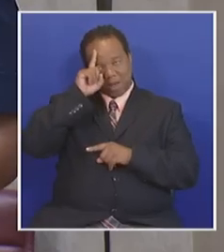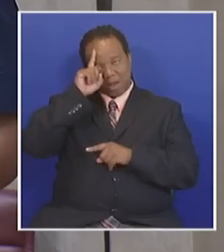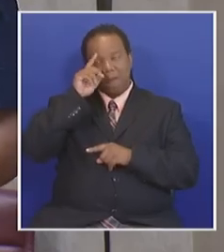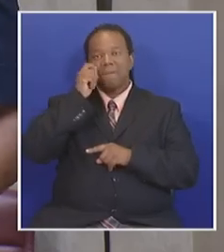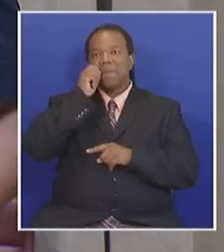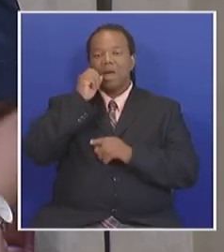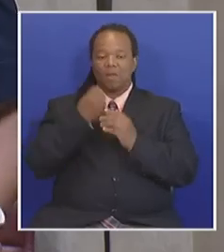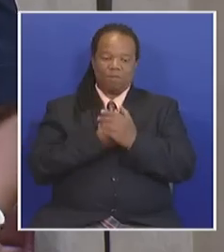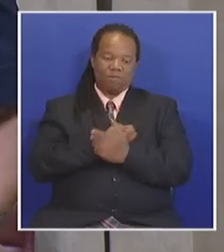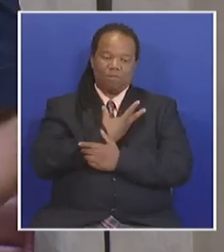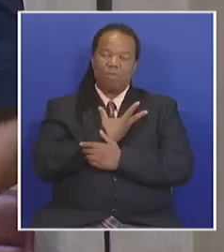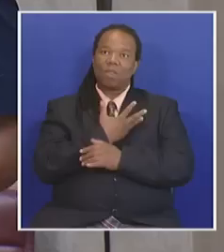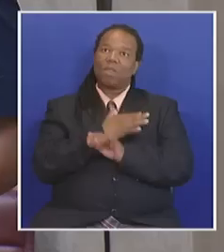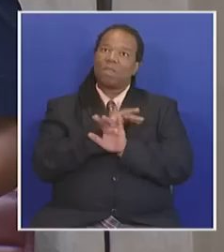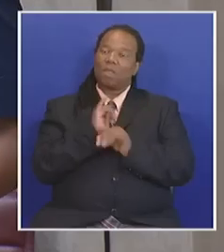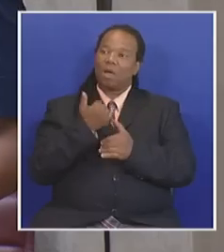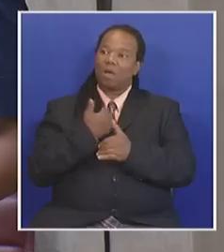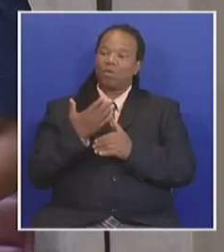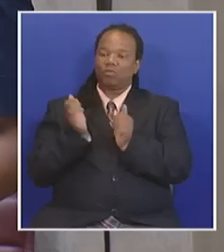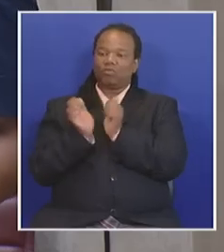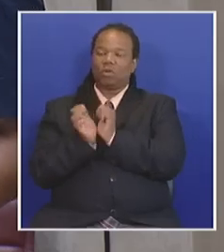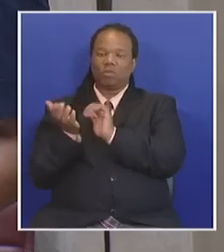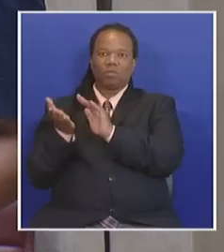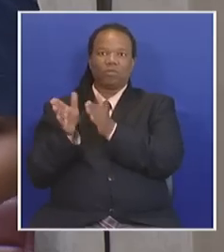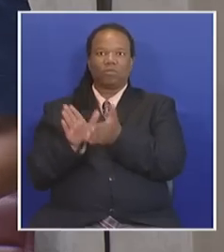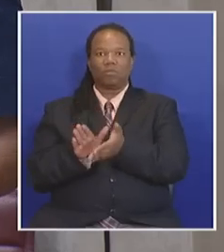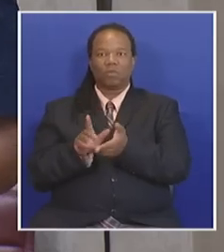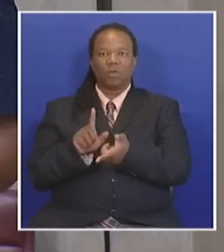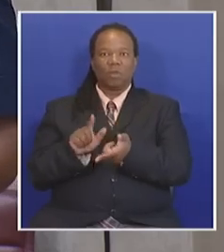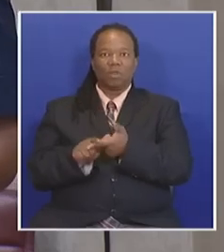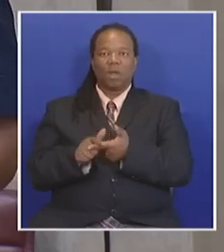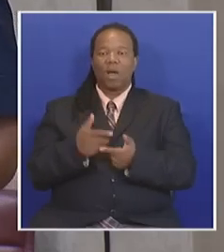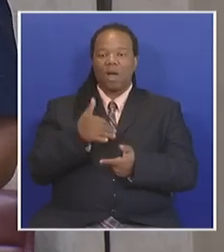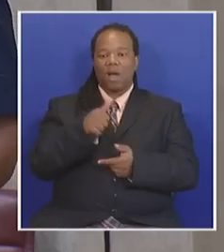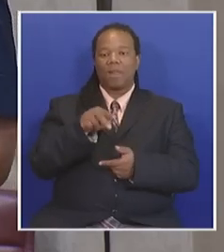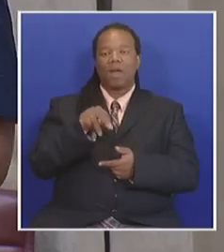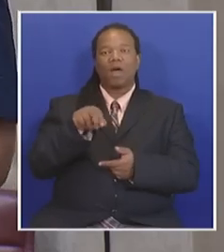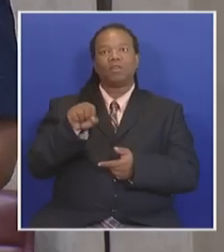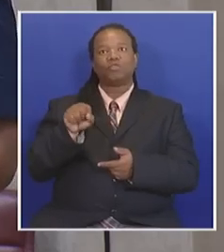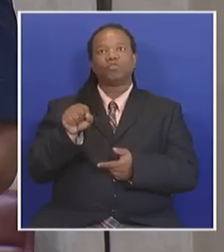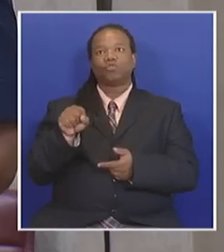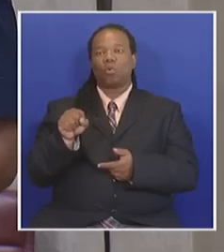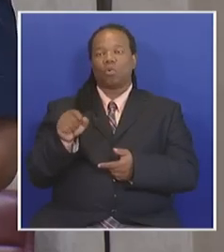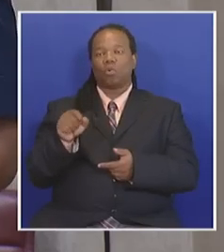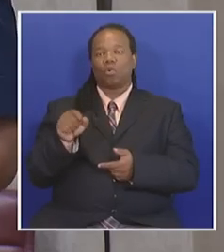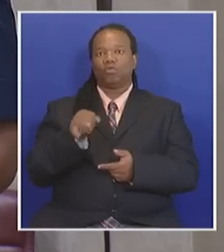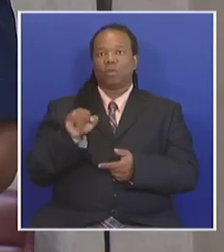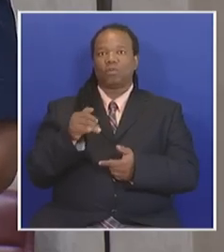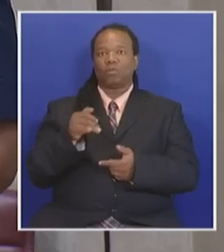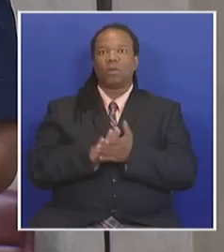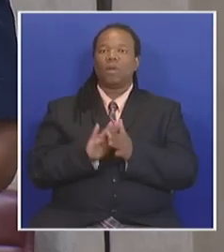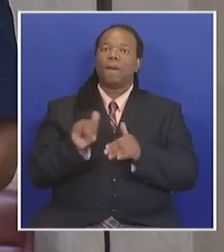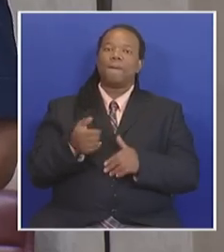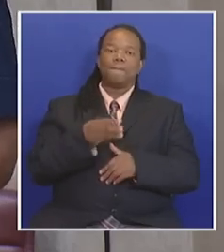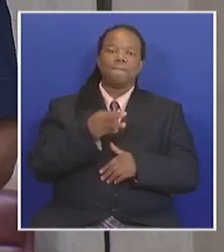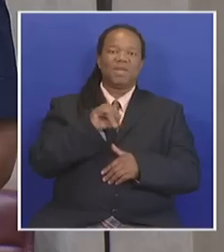our jails and detention centers. Today, we have Anazo Jobodwana, when young women such as Nomkhosi Mini,